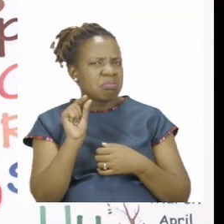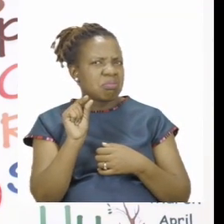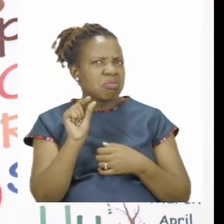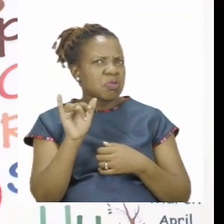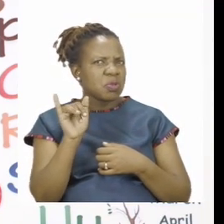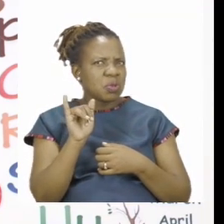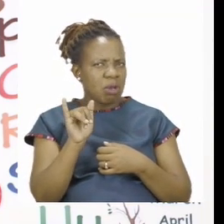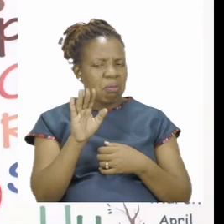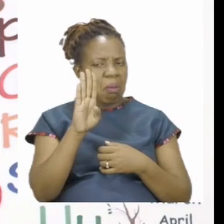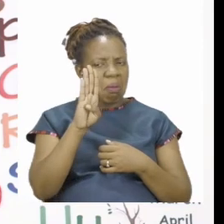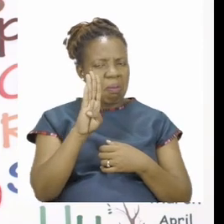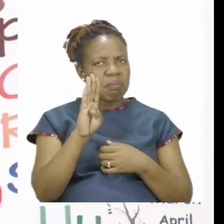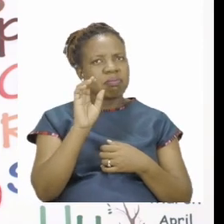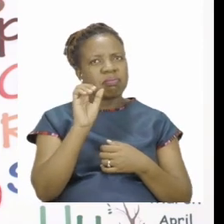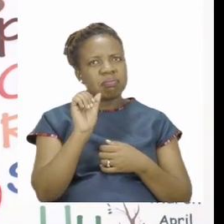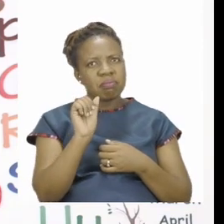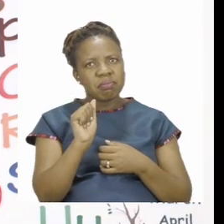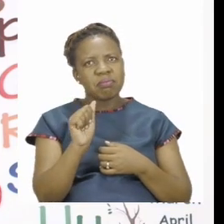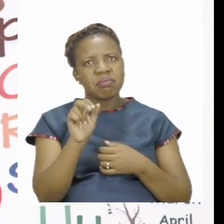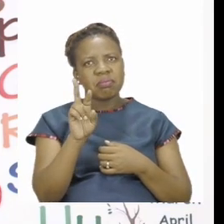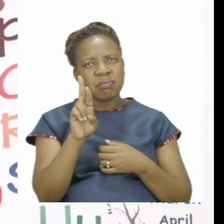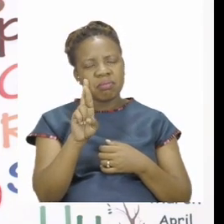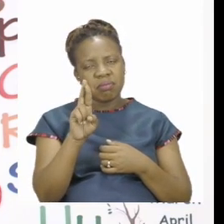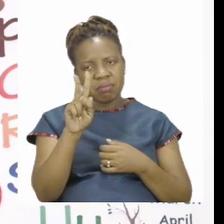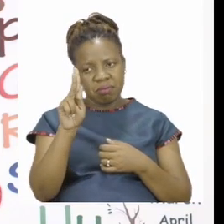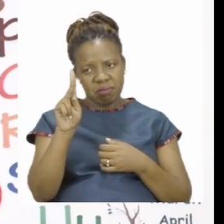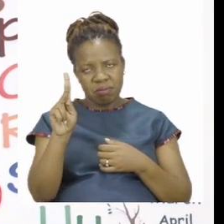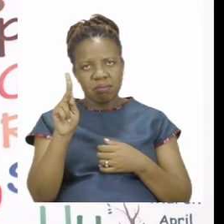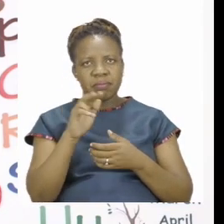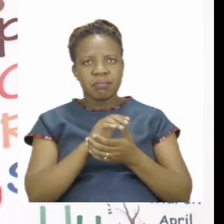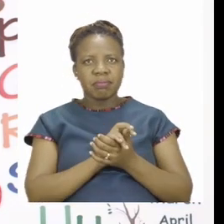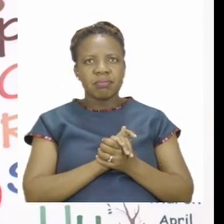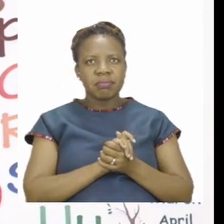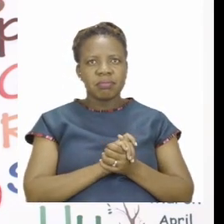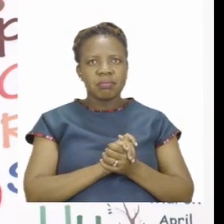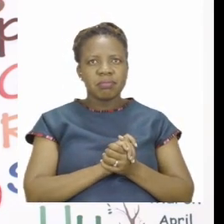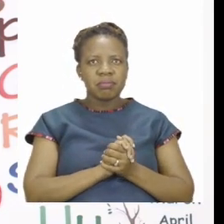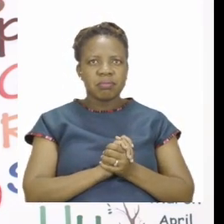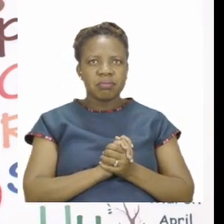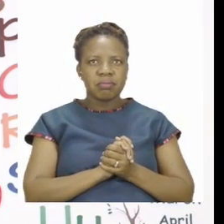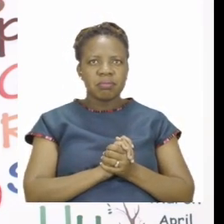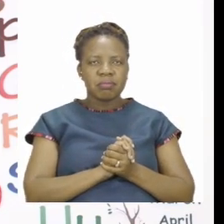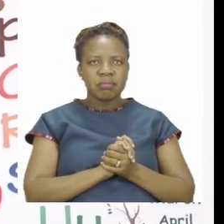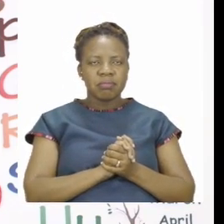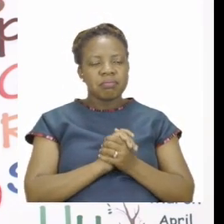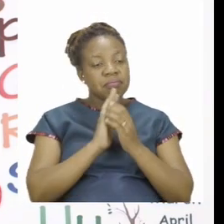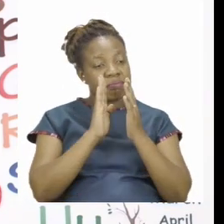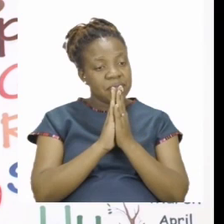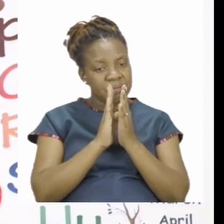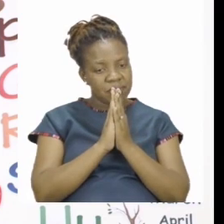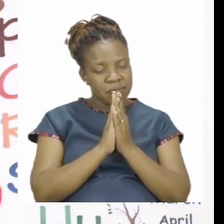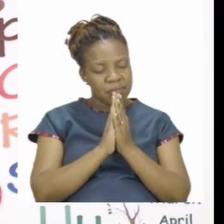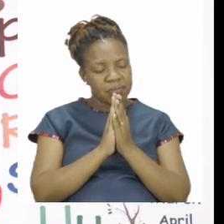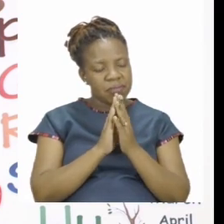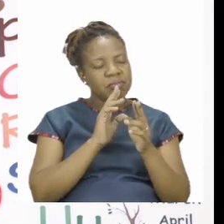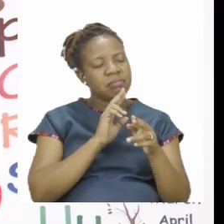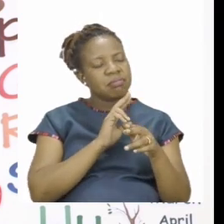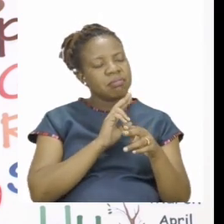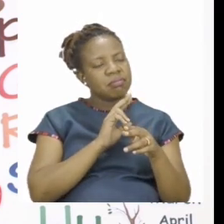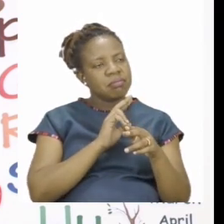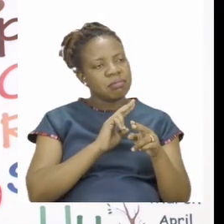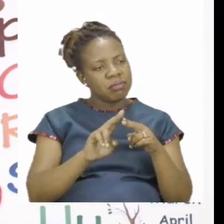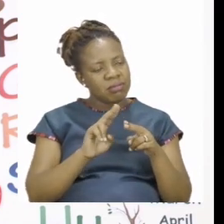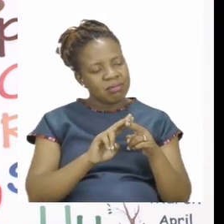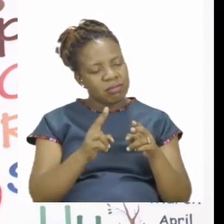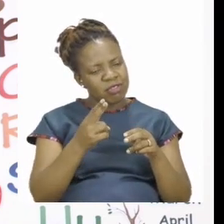the word bark to the word puppy. And we're done with one already. So take your time, boys and girls. Use different colors if you need